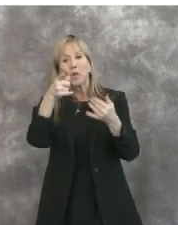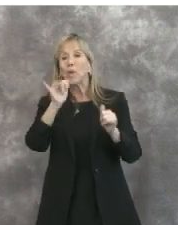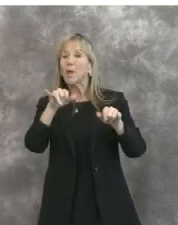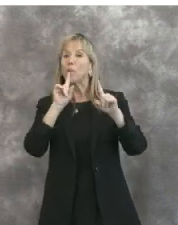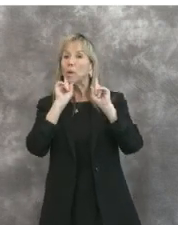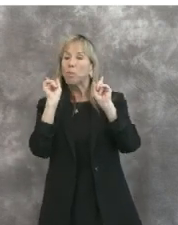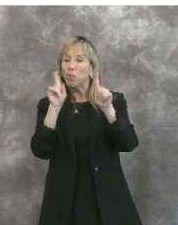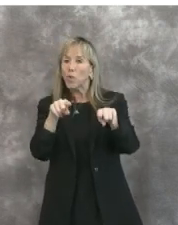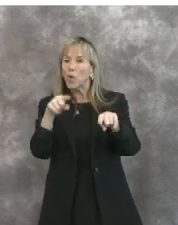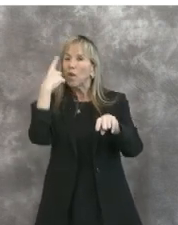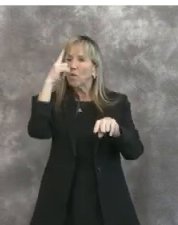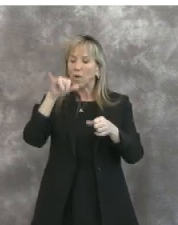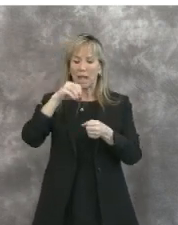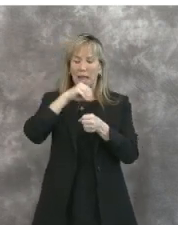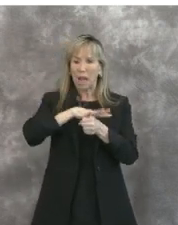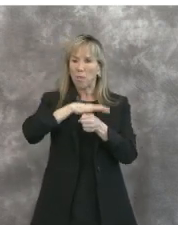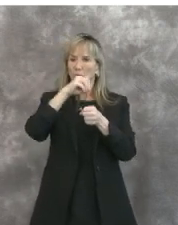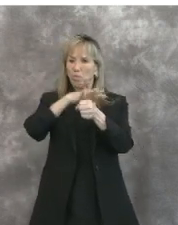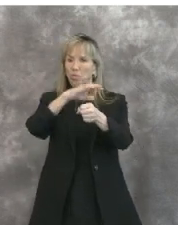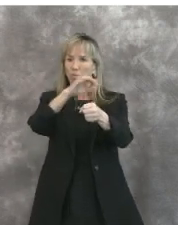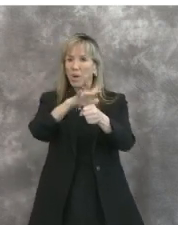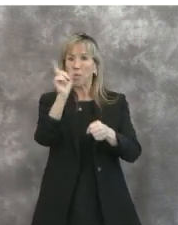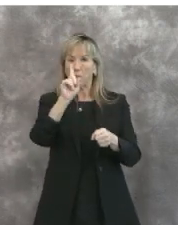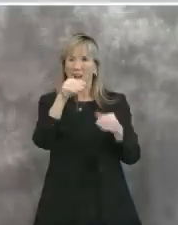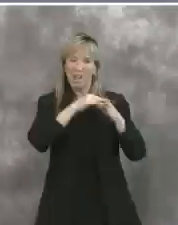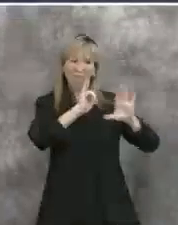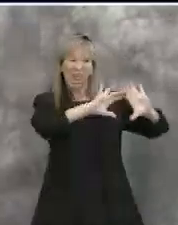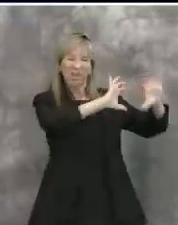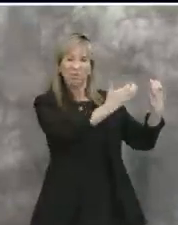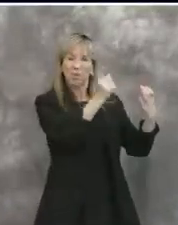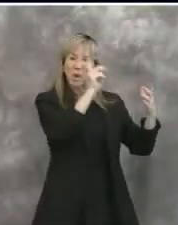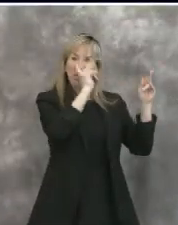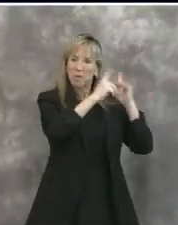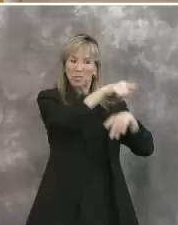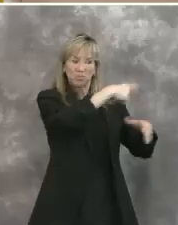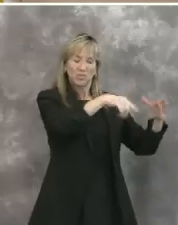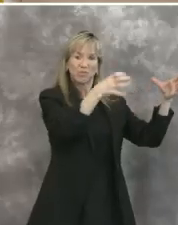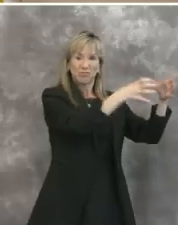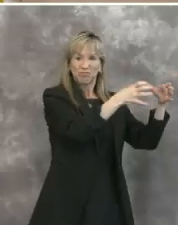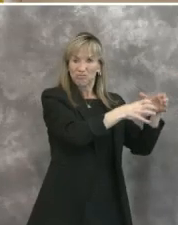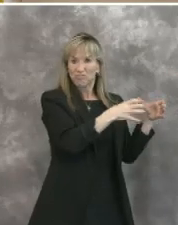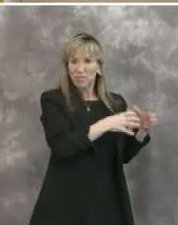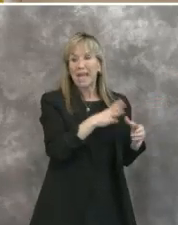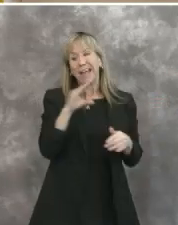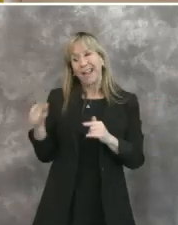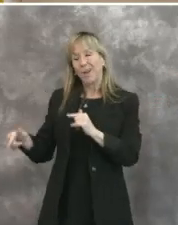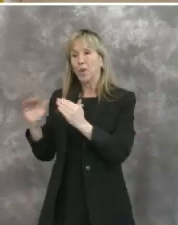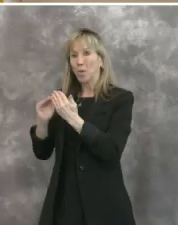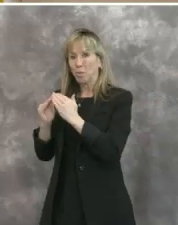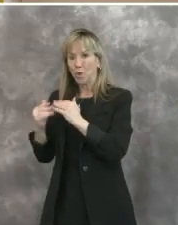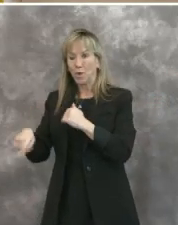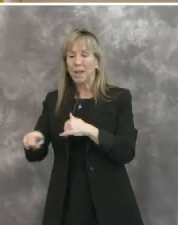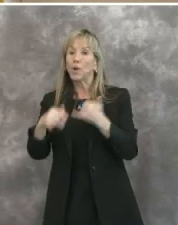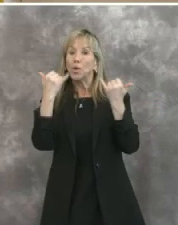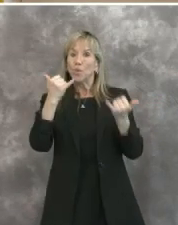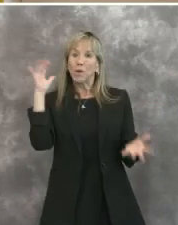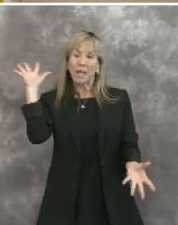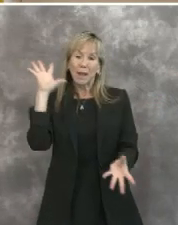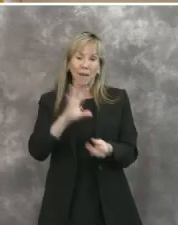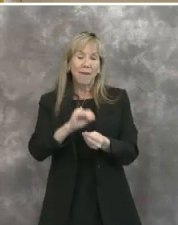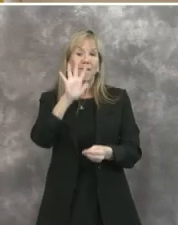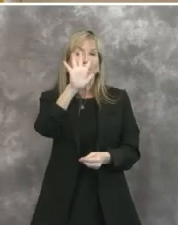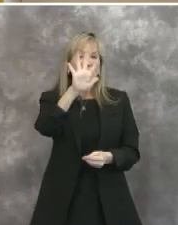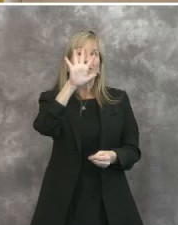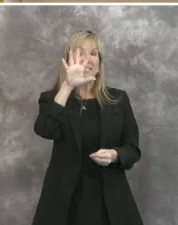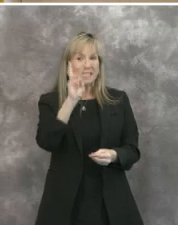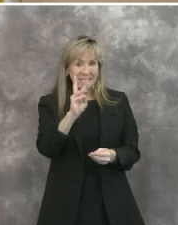report on outbreaks in congregate and community settings. Today, we are reporting a cumulative total of 56